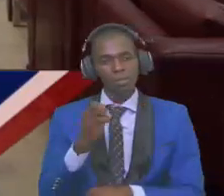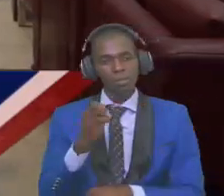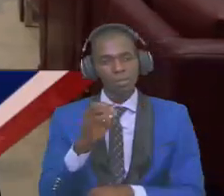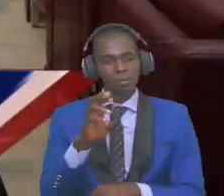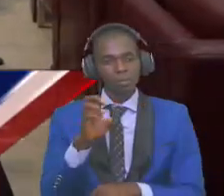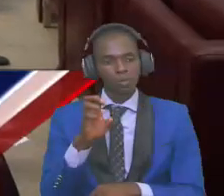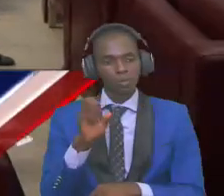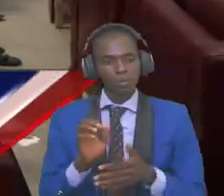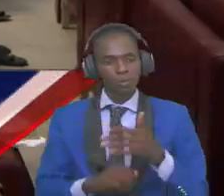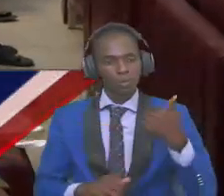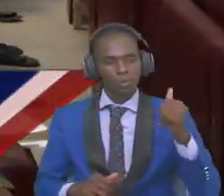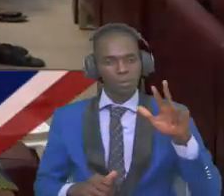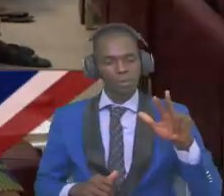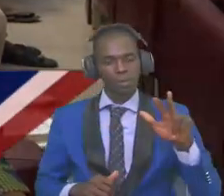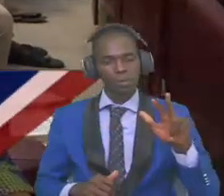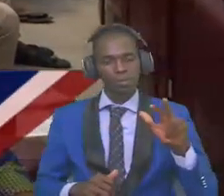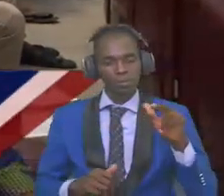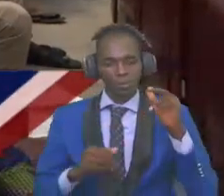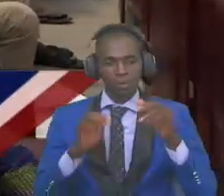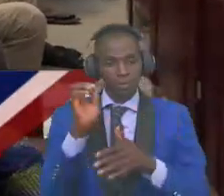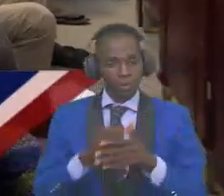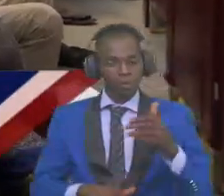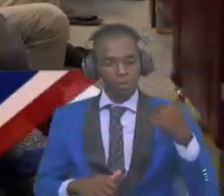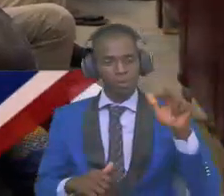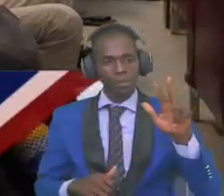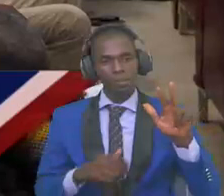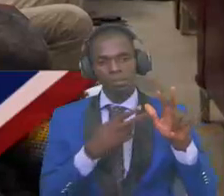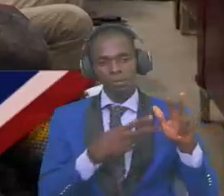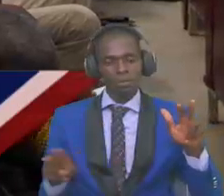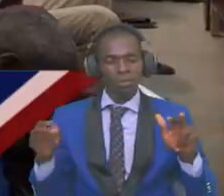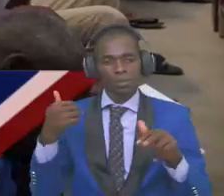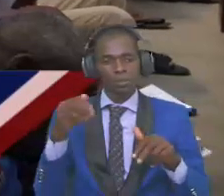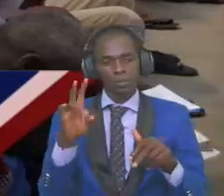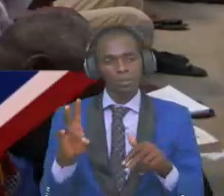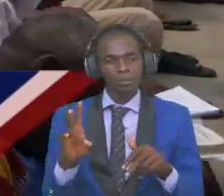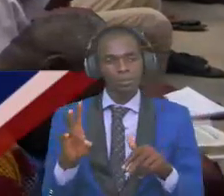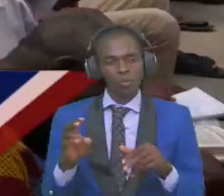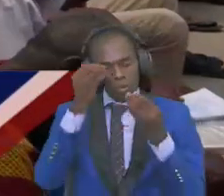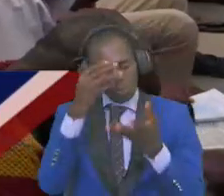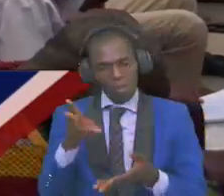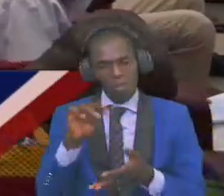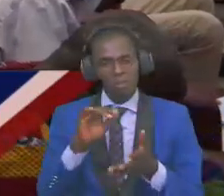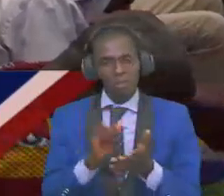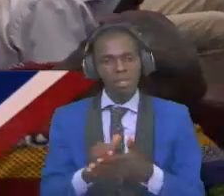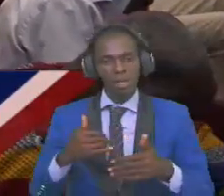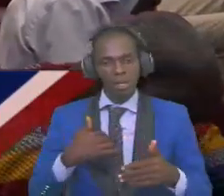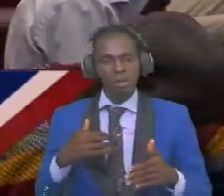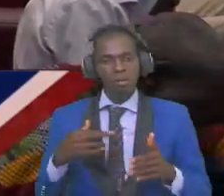"Obey them that have the rule over you, and submit